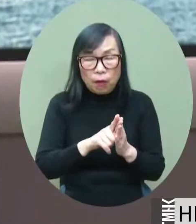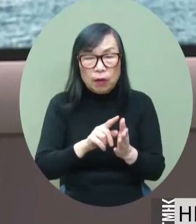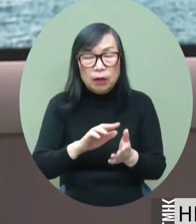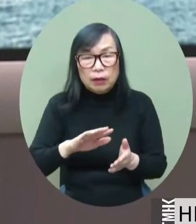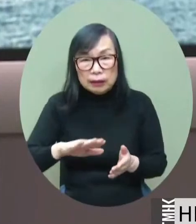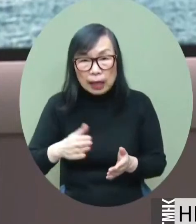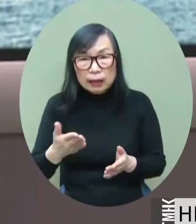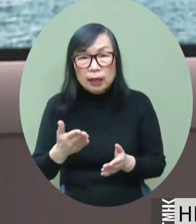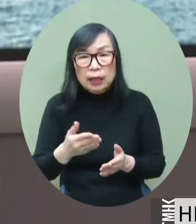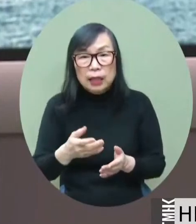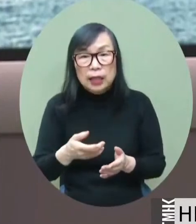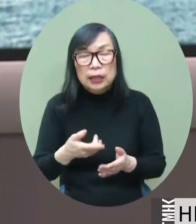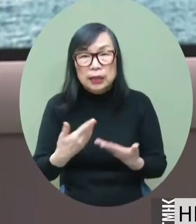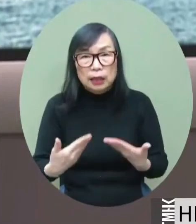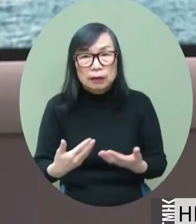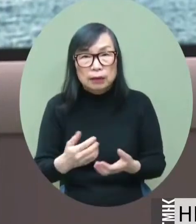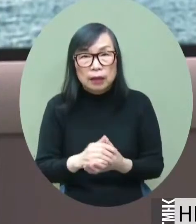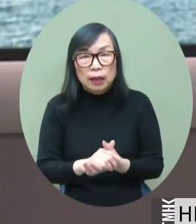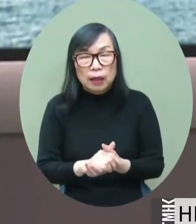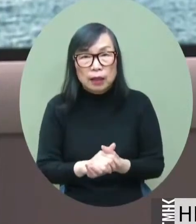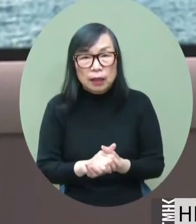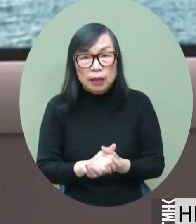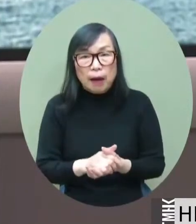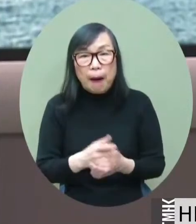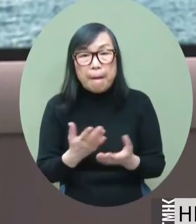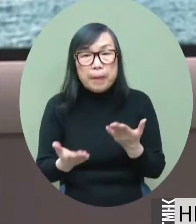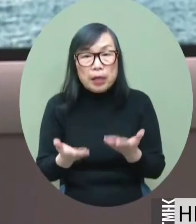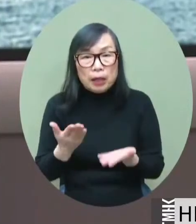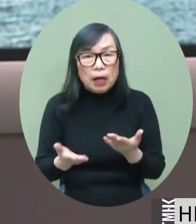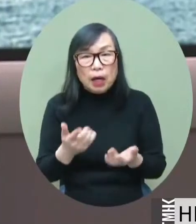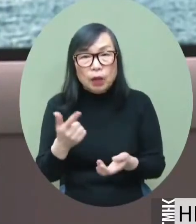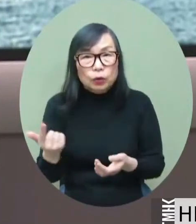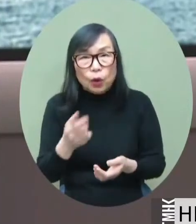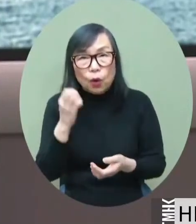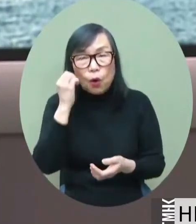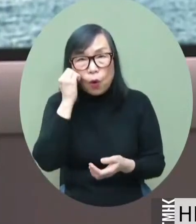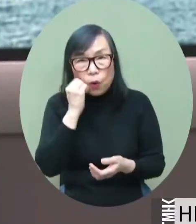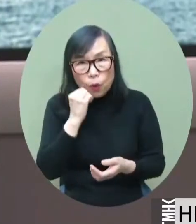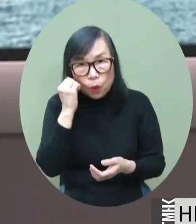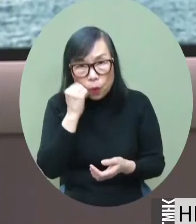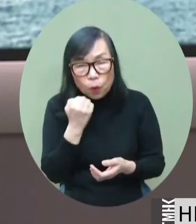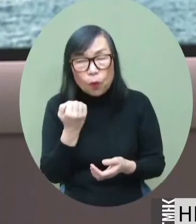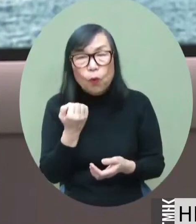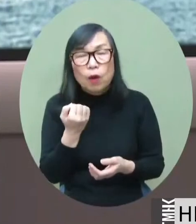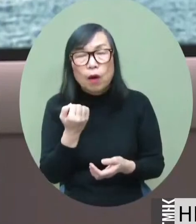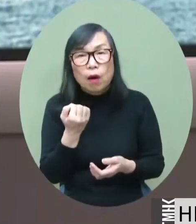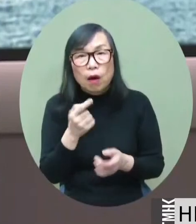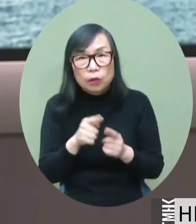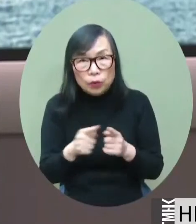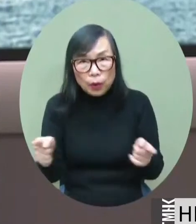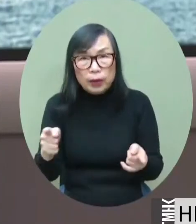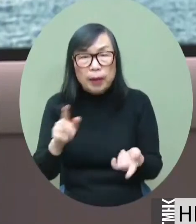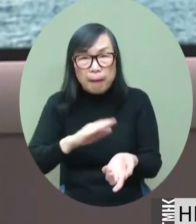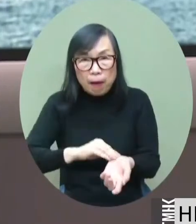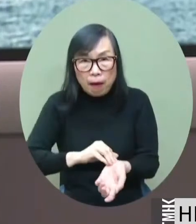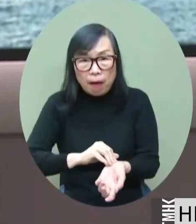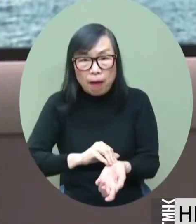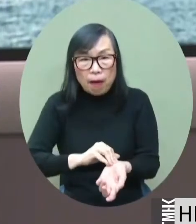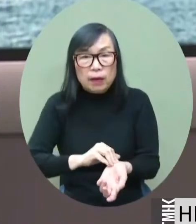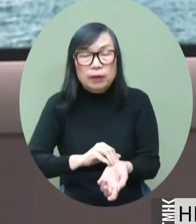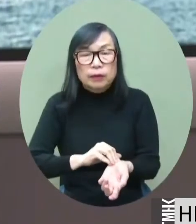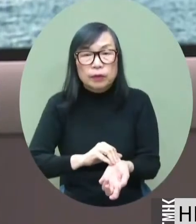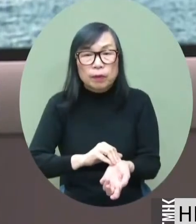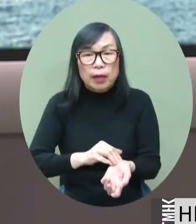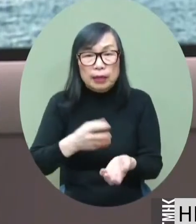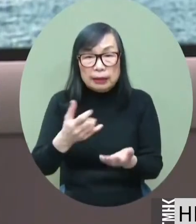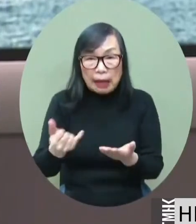death cases. While we have seen a drop in the number of death cases, but the fact that most